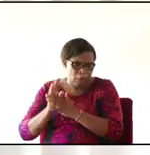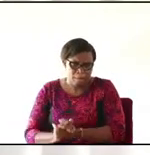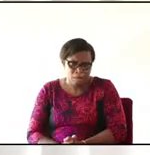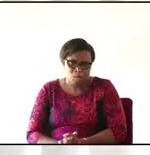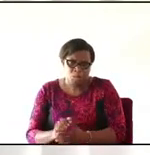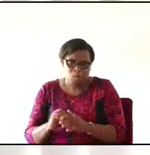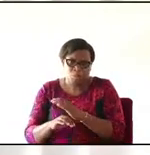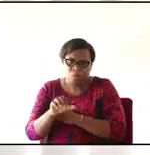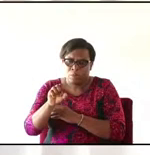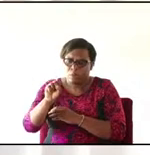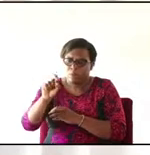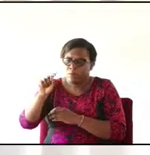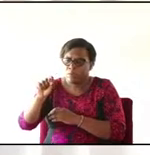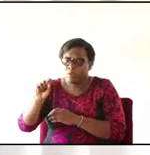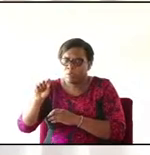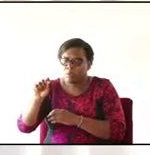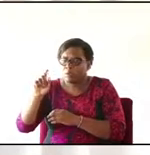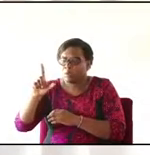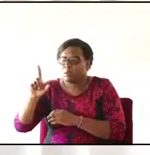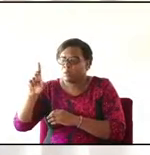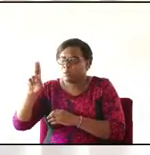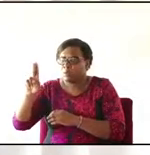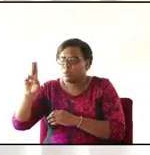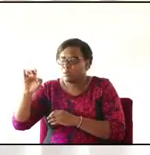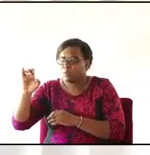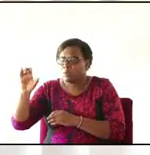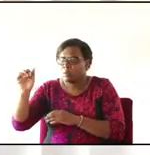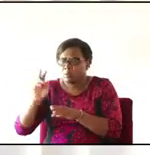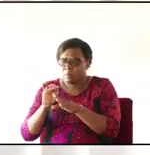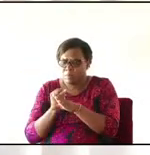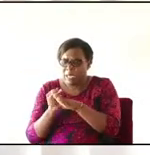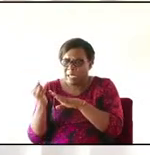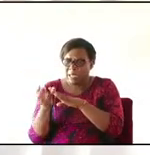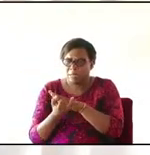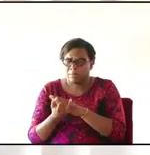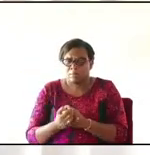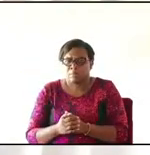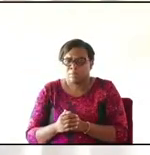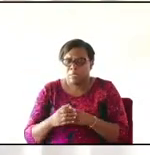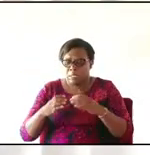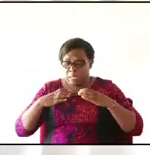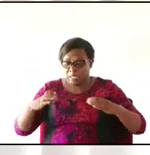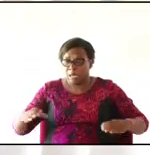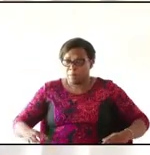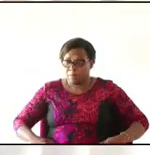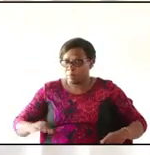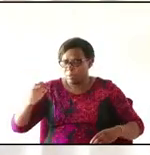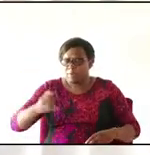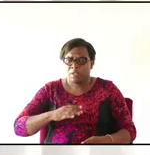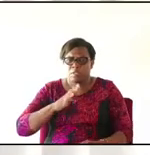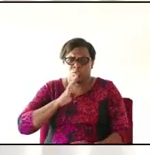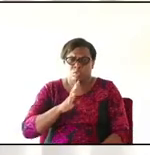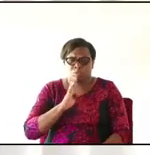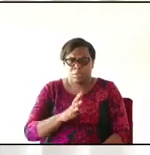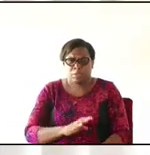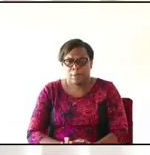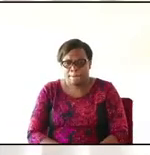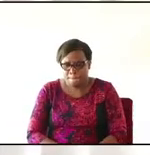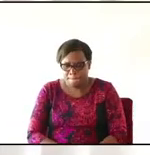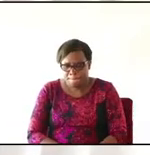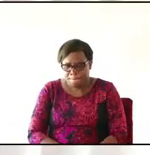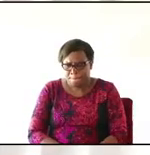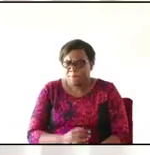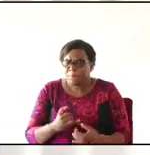St. Lucia at an ISCF camp, to which I was invited to speak. And while